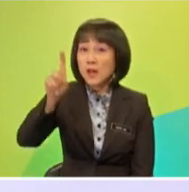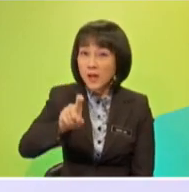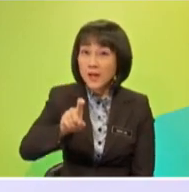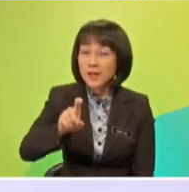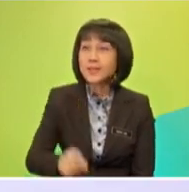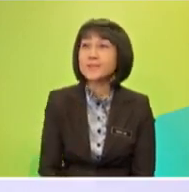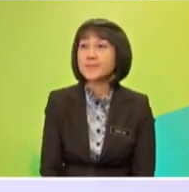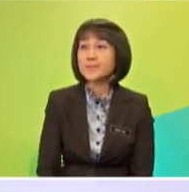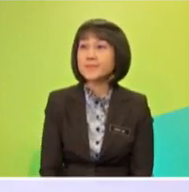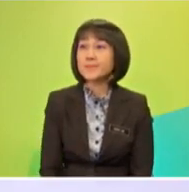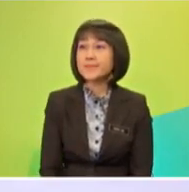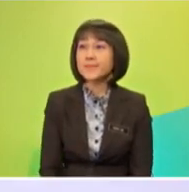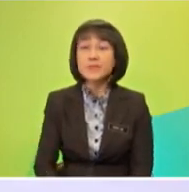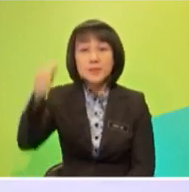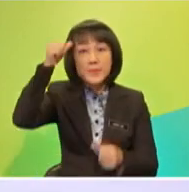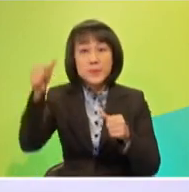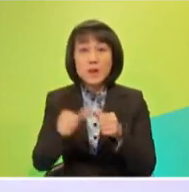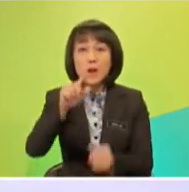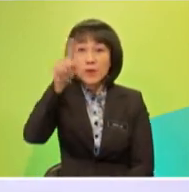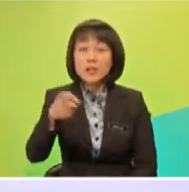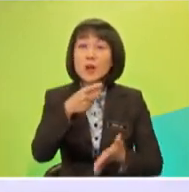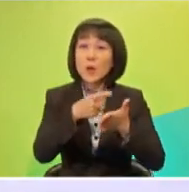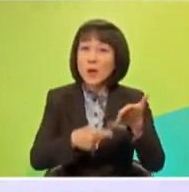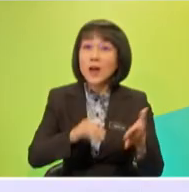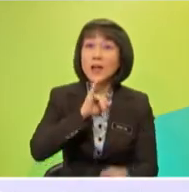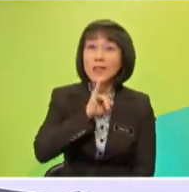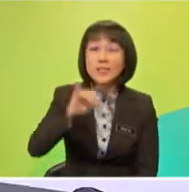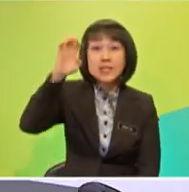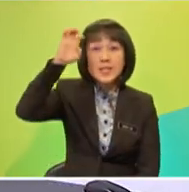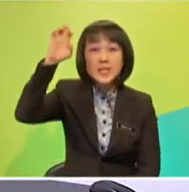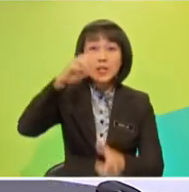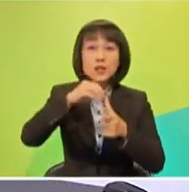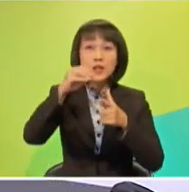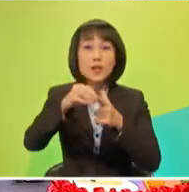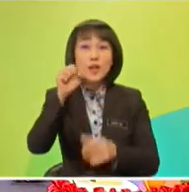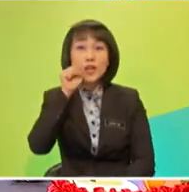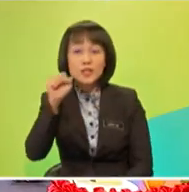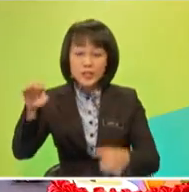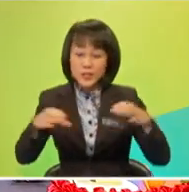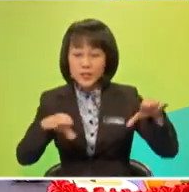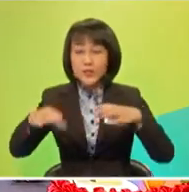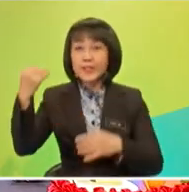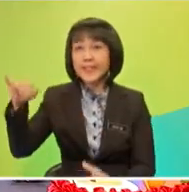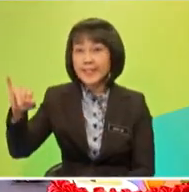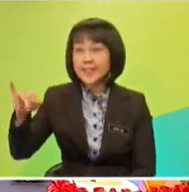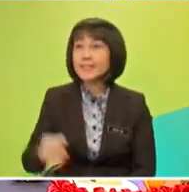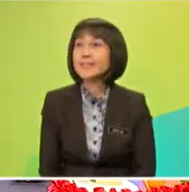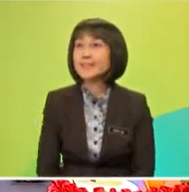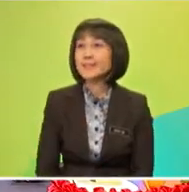our question? Okay, so there are two questions, teacher. What's she doing?